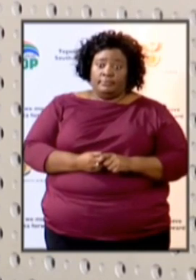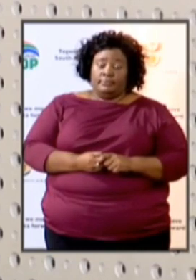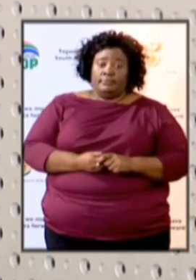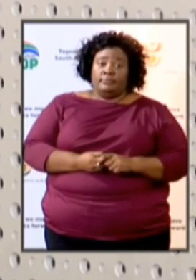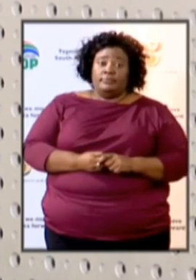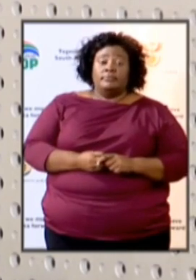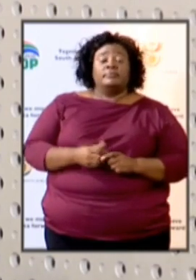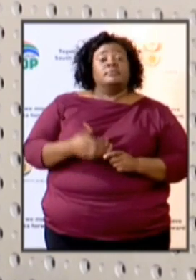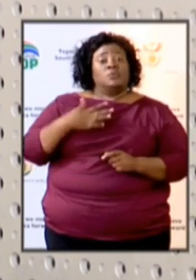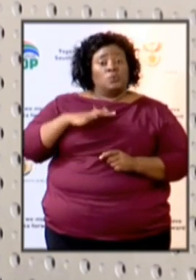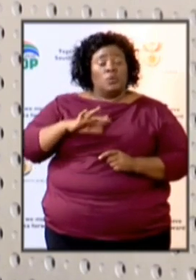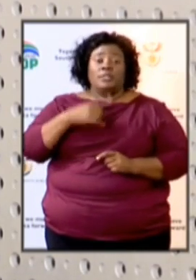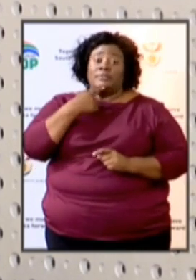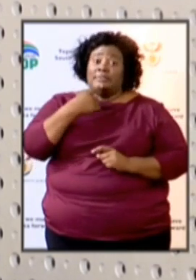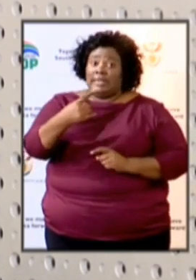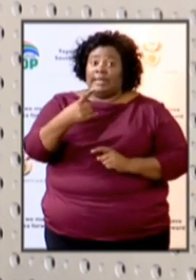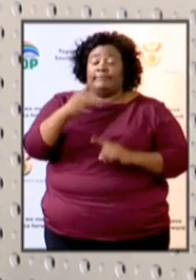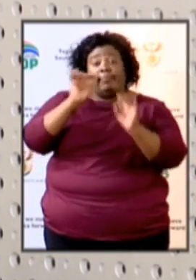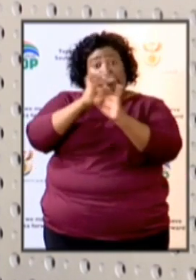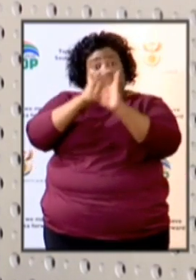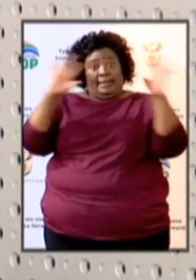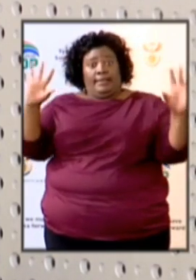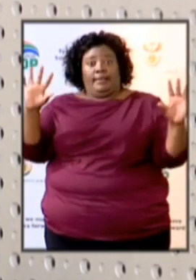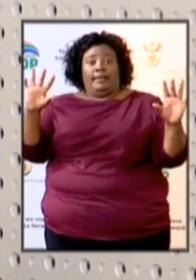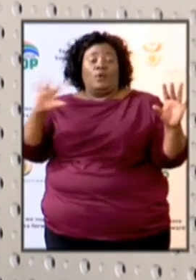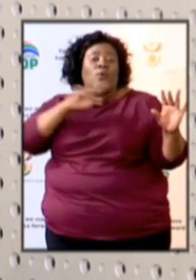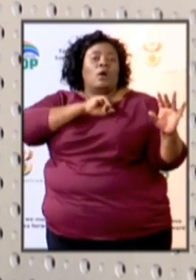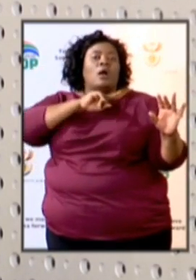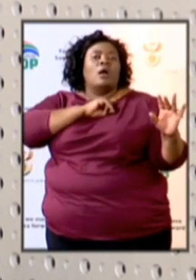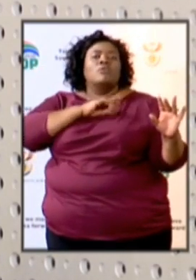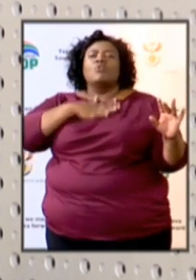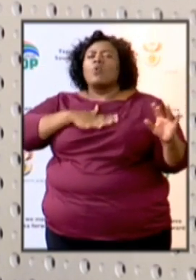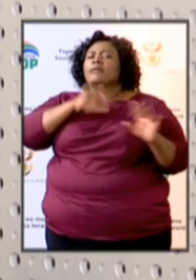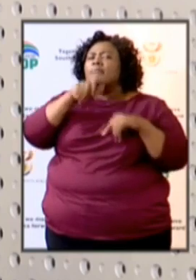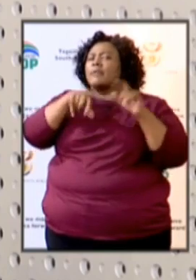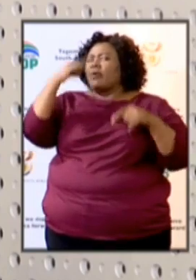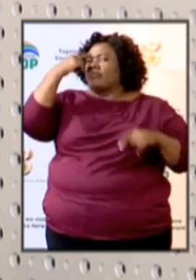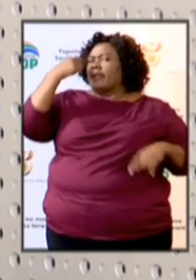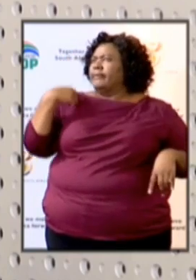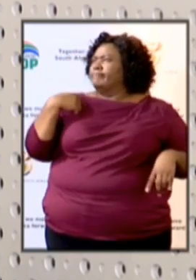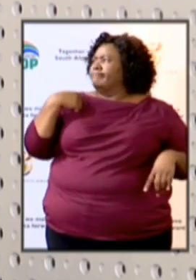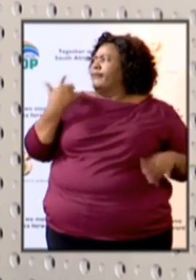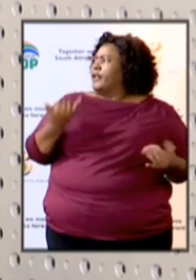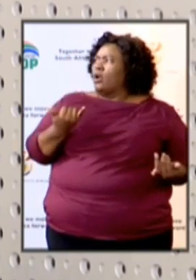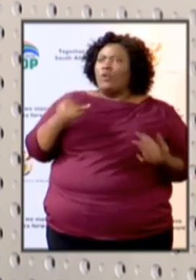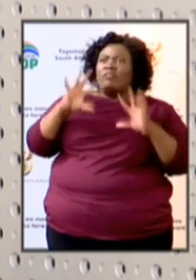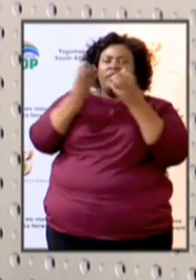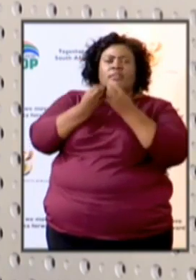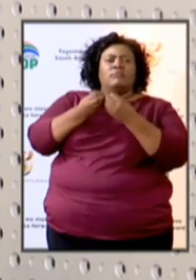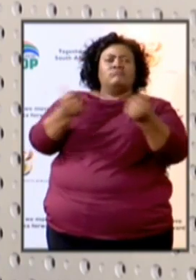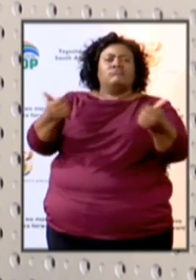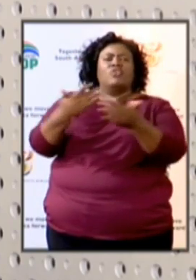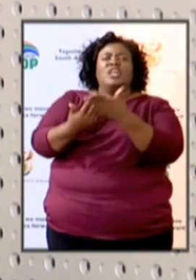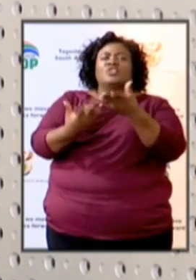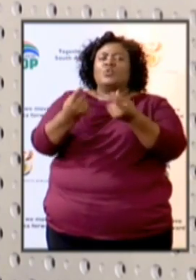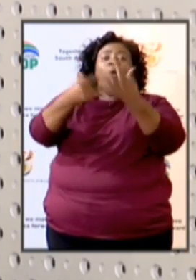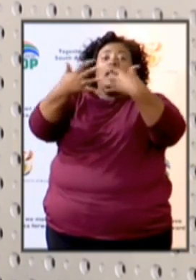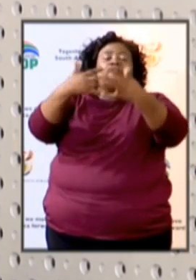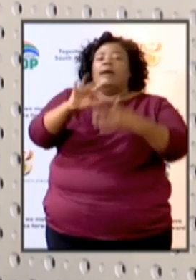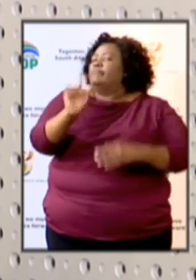sikusho nje loko kucace ngoba akufuneki ukuthi abantu bacabange ukuthi hayi manje seku-right sizokwenza noma